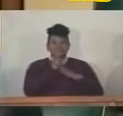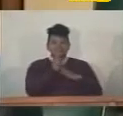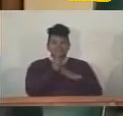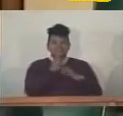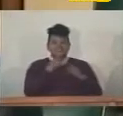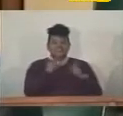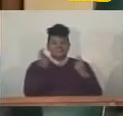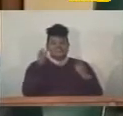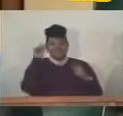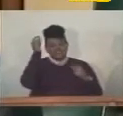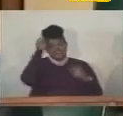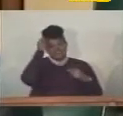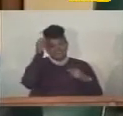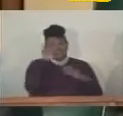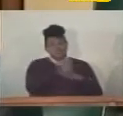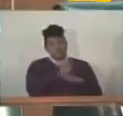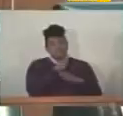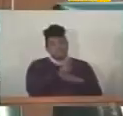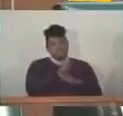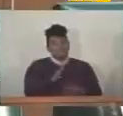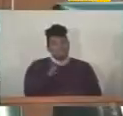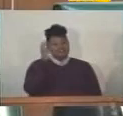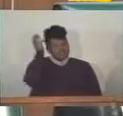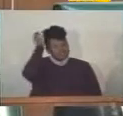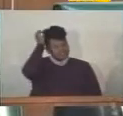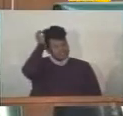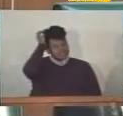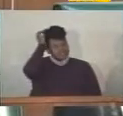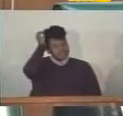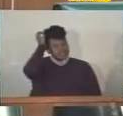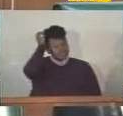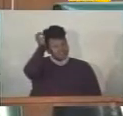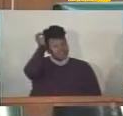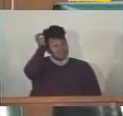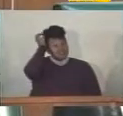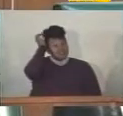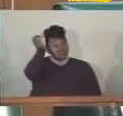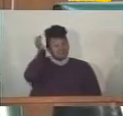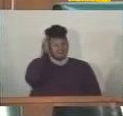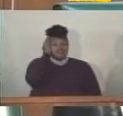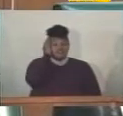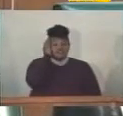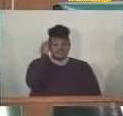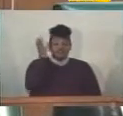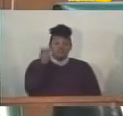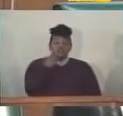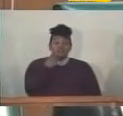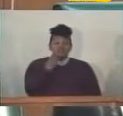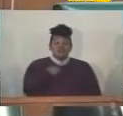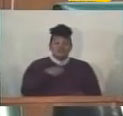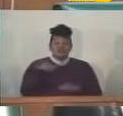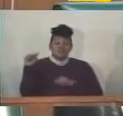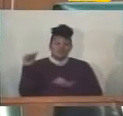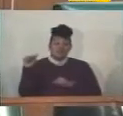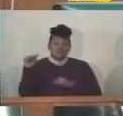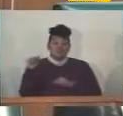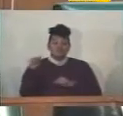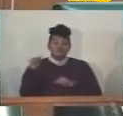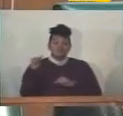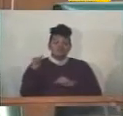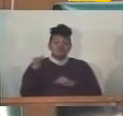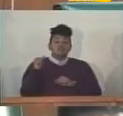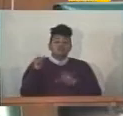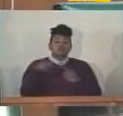government business now. I want to indicate to you that I'm going to be popping out, as